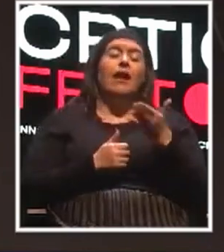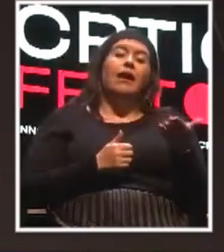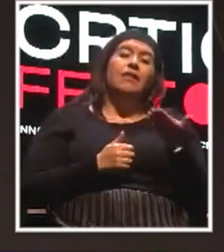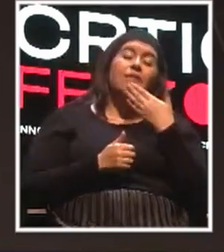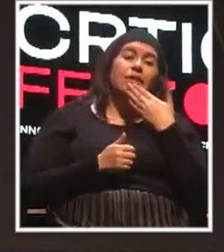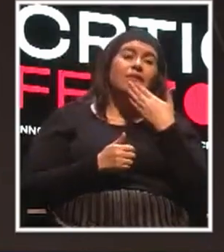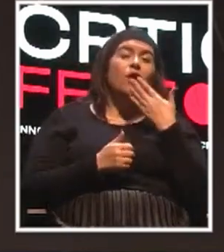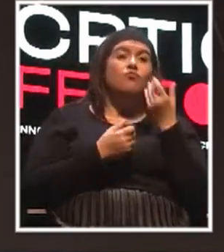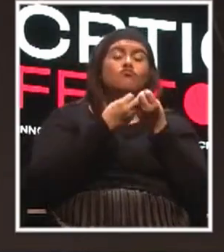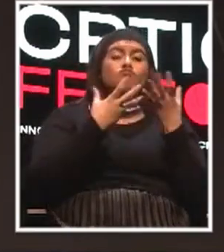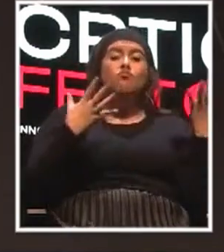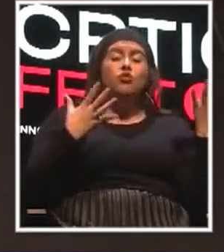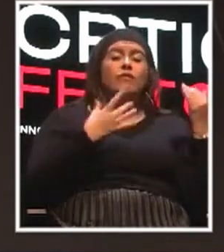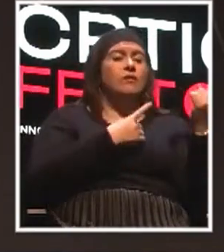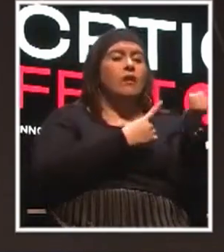approached by